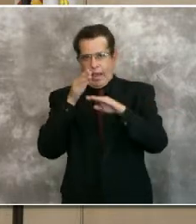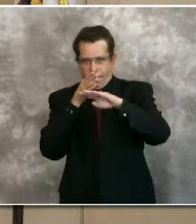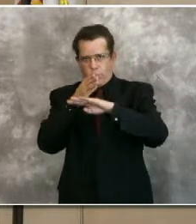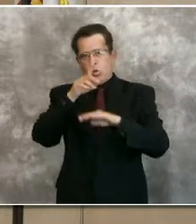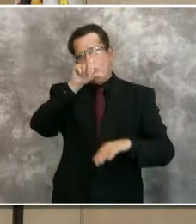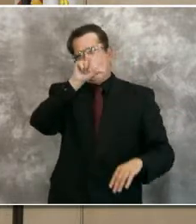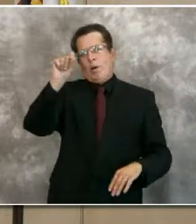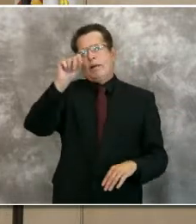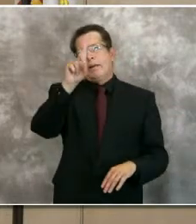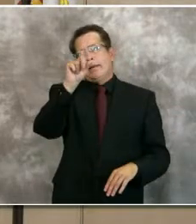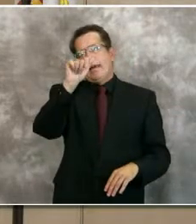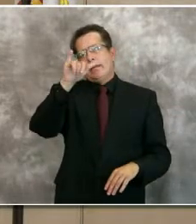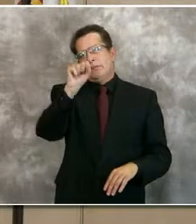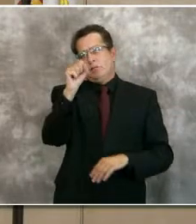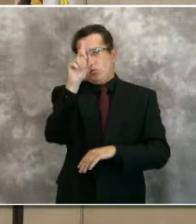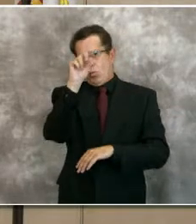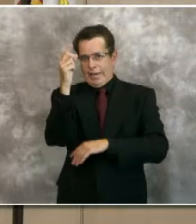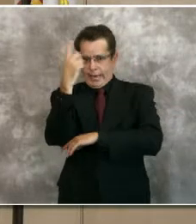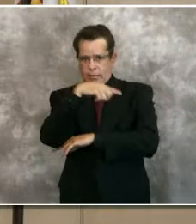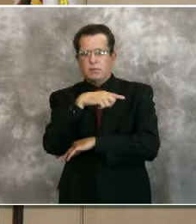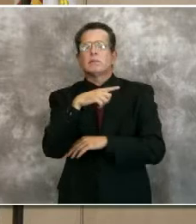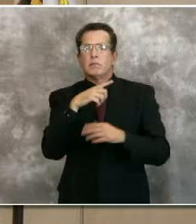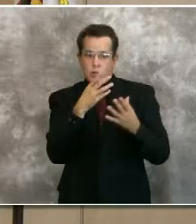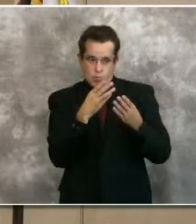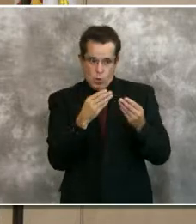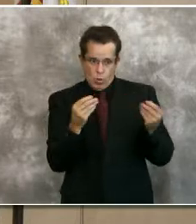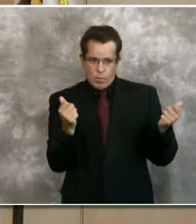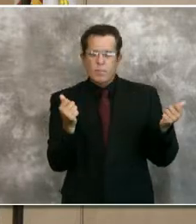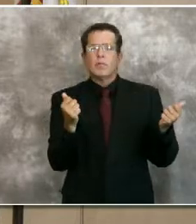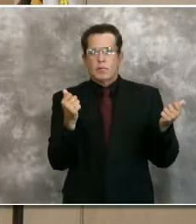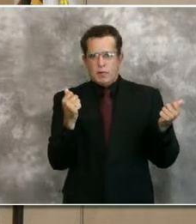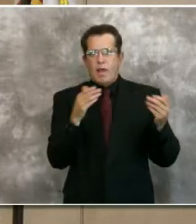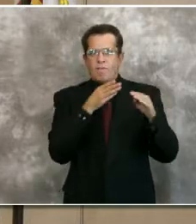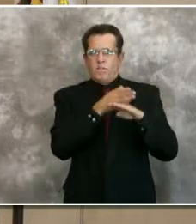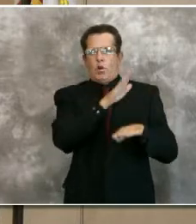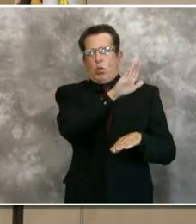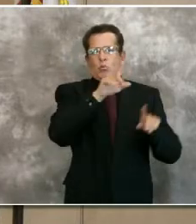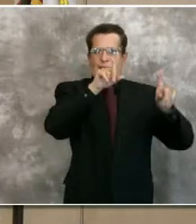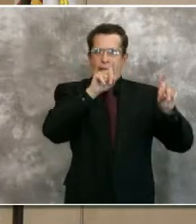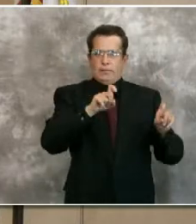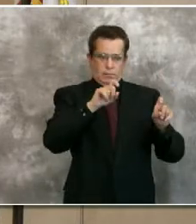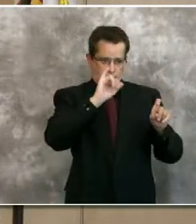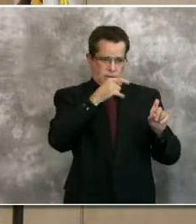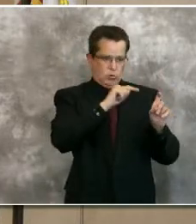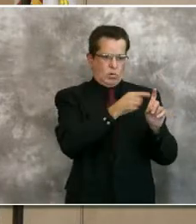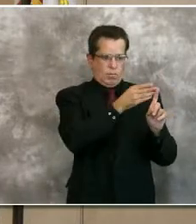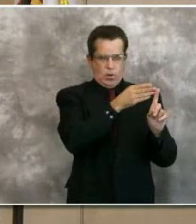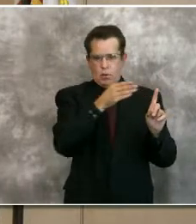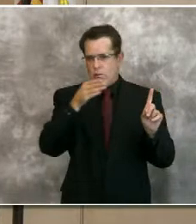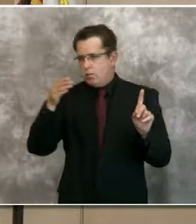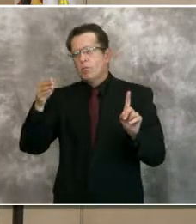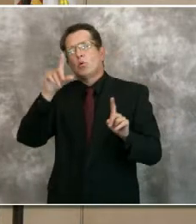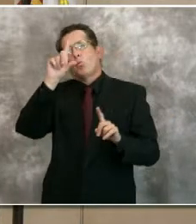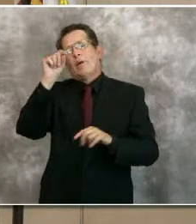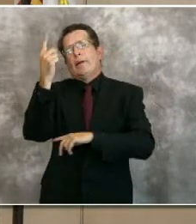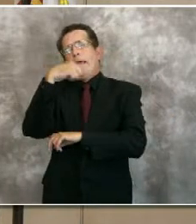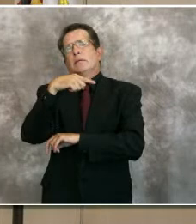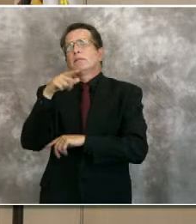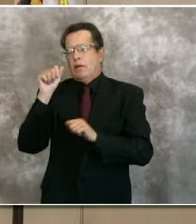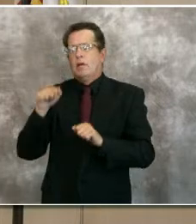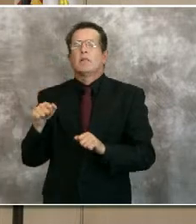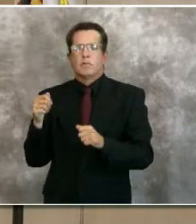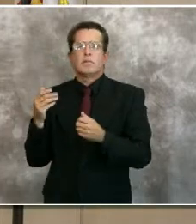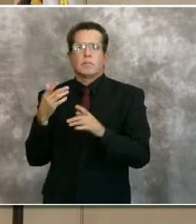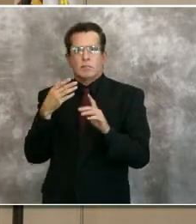days after their first test being positive. People infected